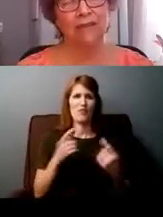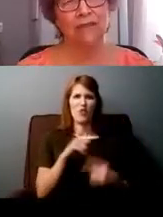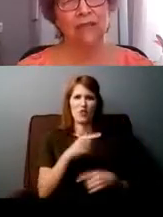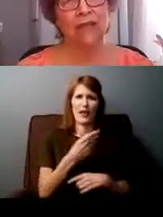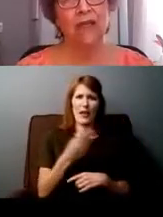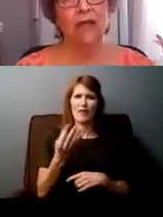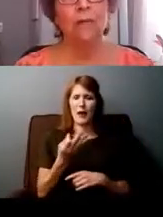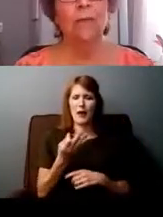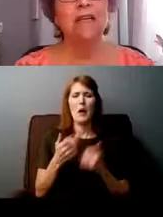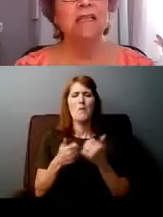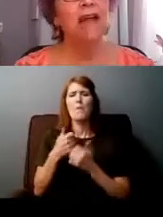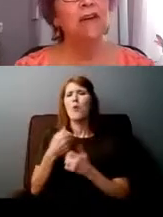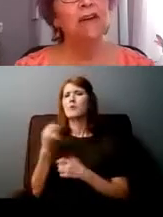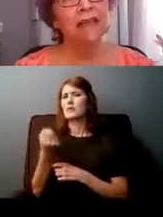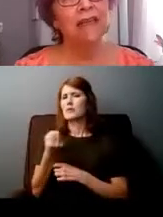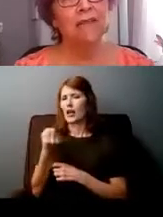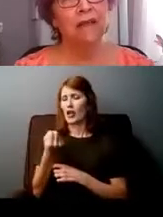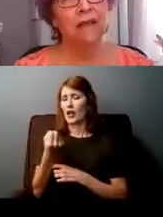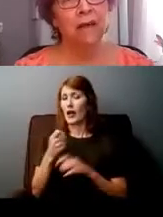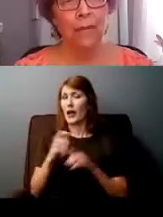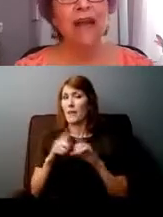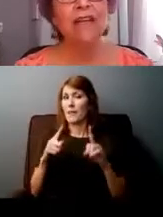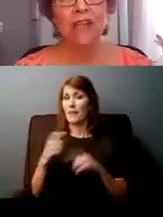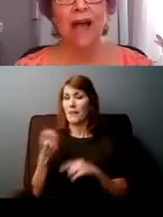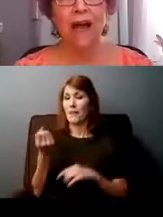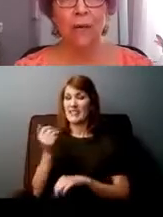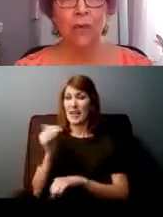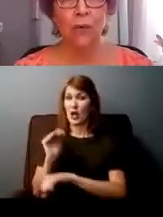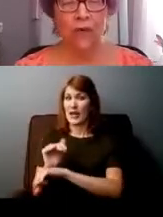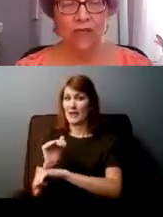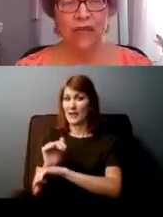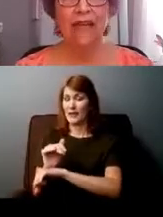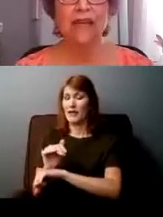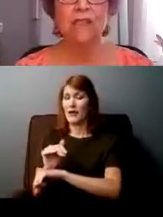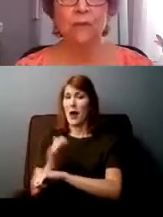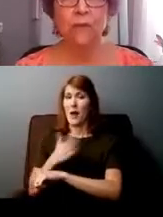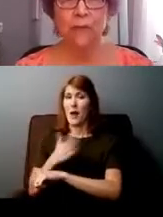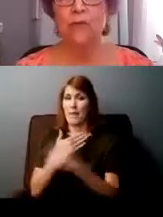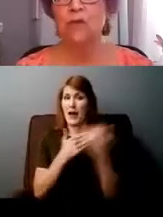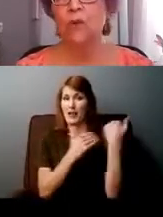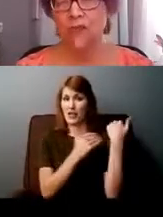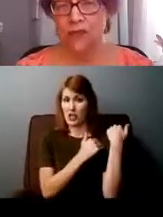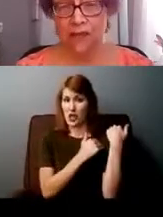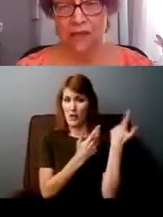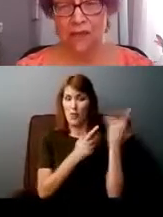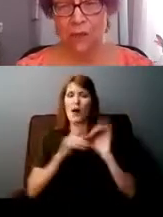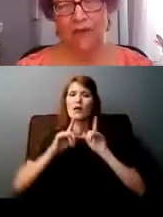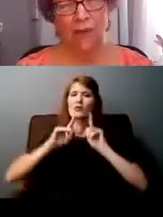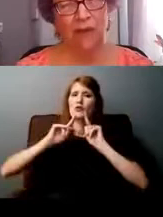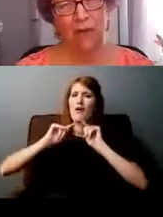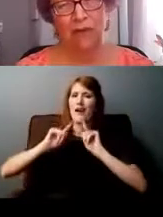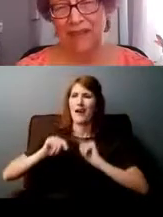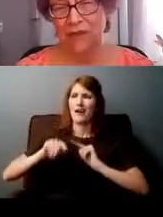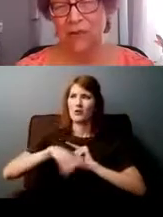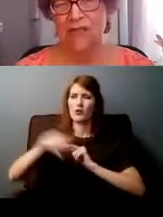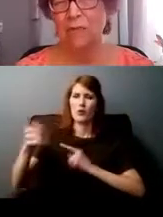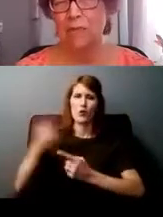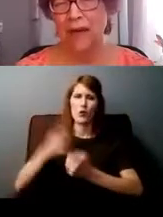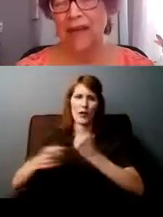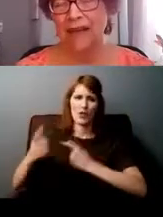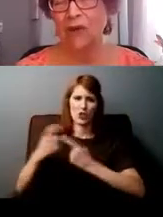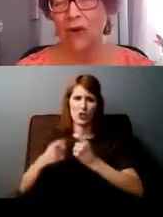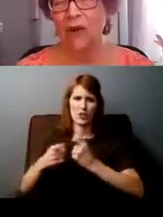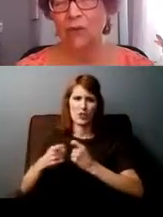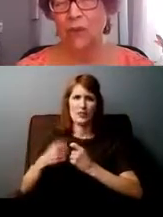Saturday. But by Saturday evening, my job was to answer people's questions when they weren't really interested